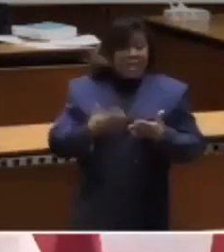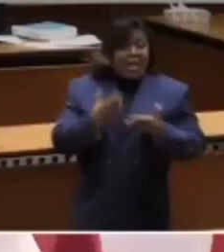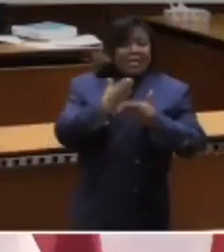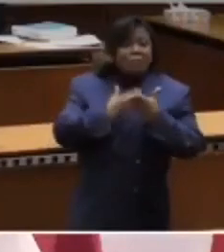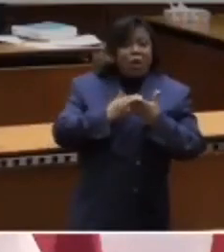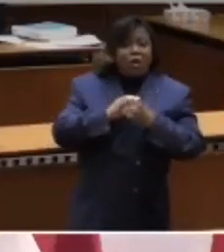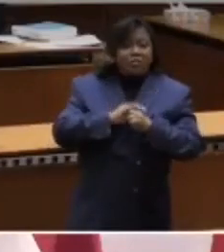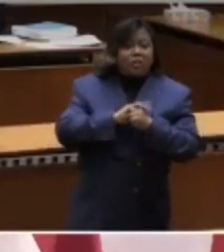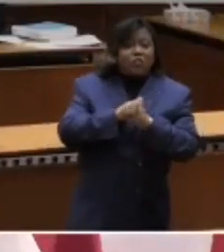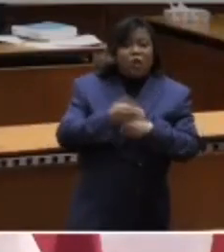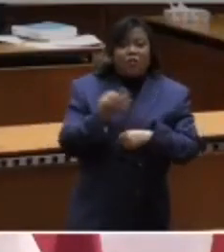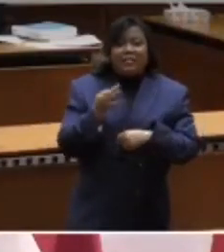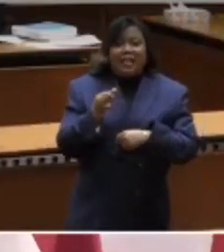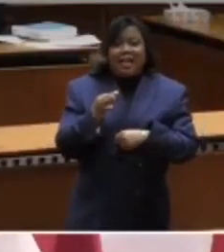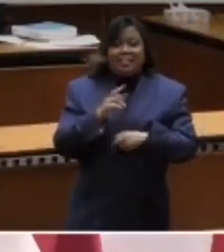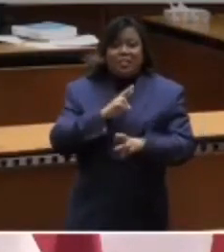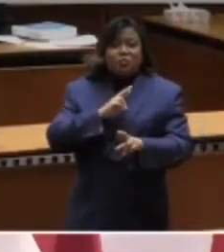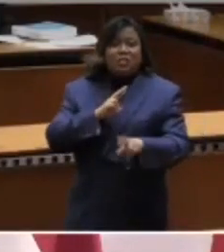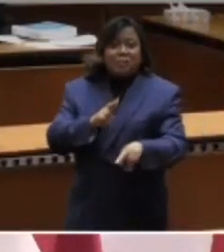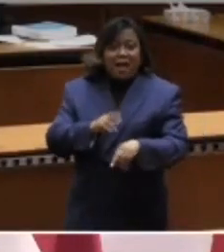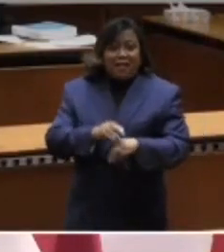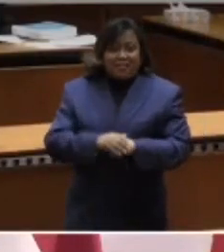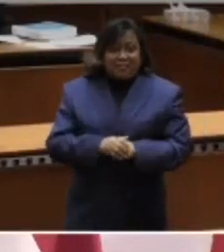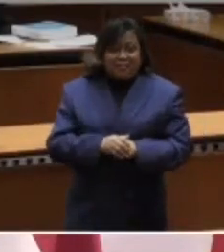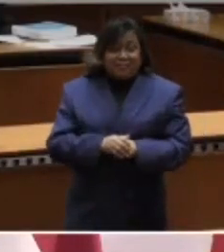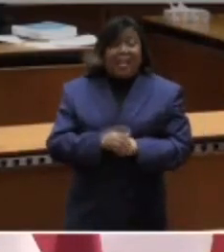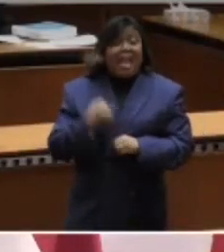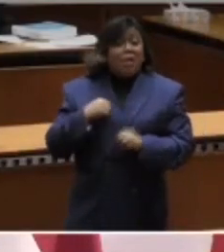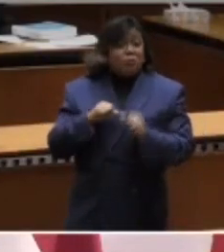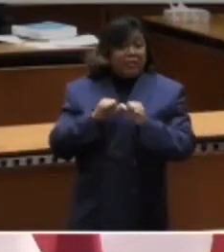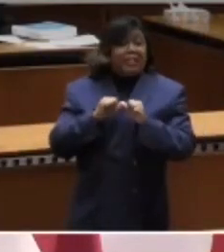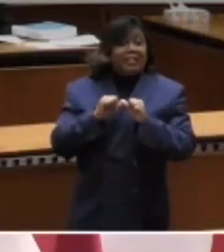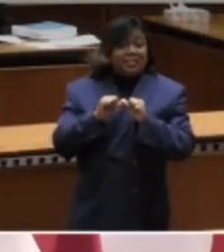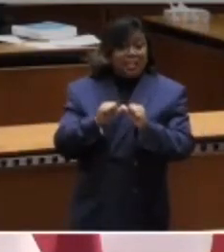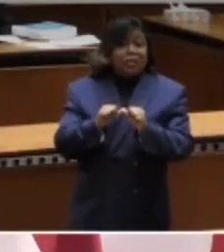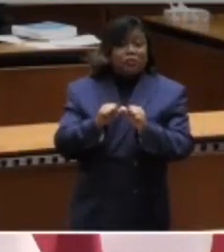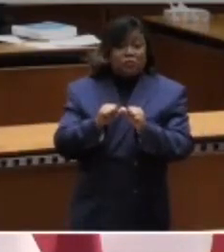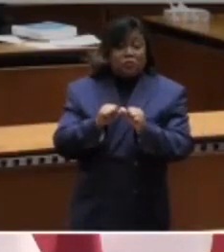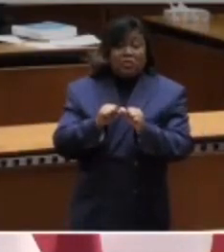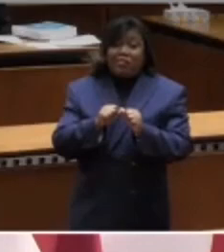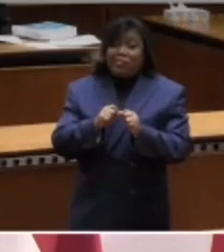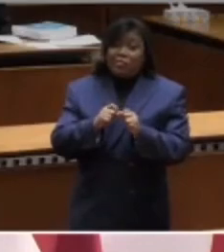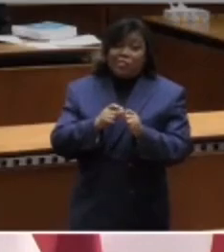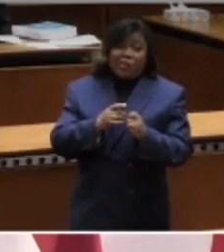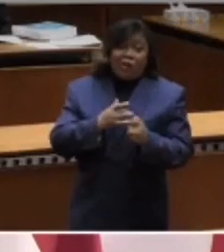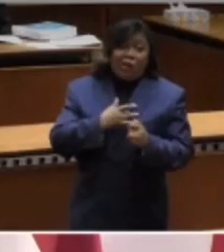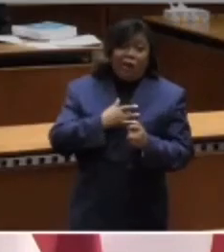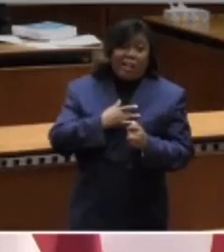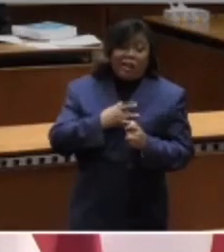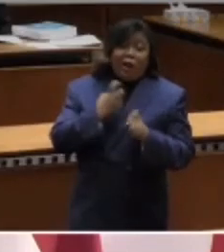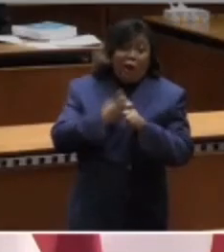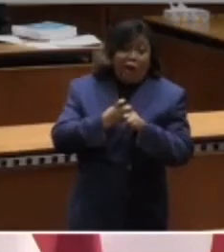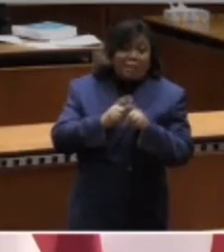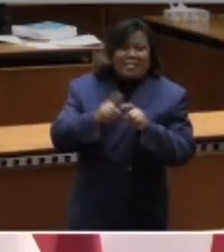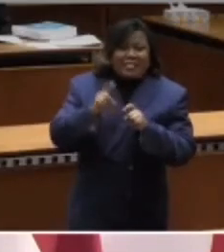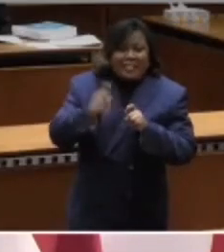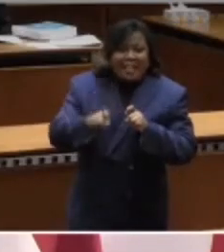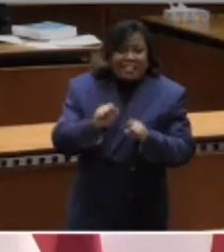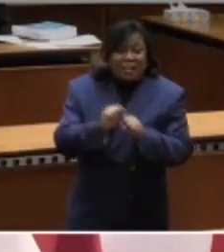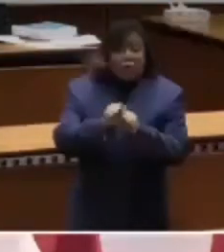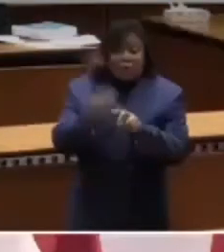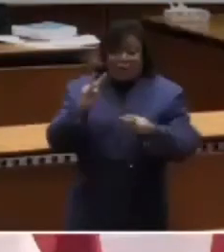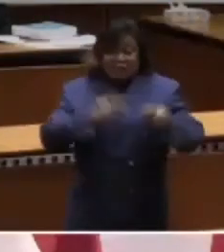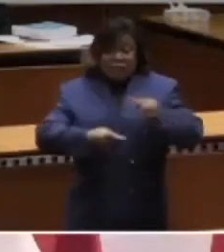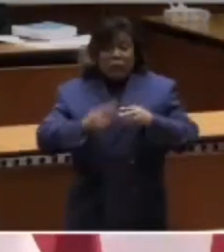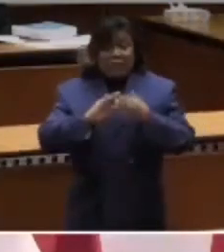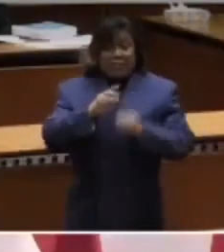part of the COVID-19 response. And we continued the hard but necessary work around imbuing